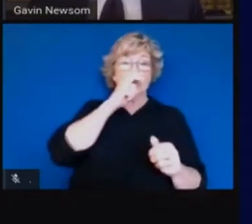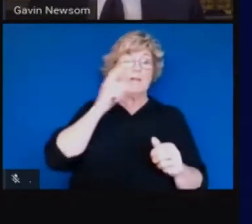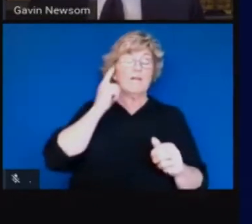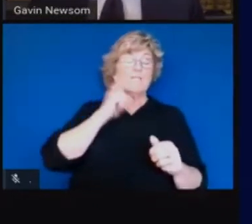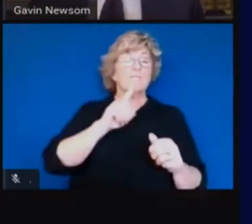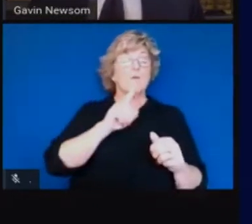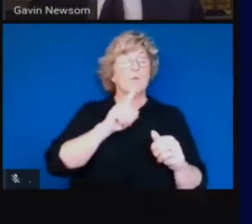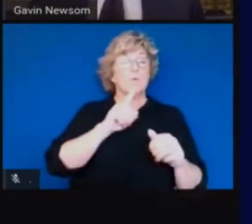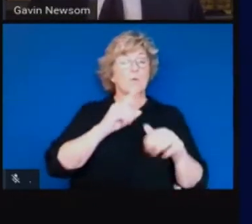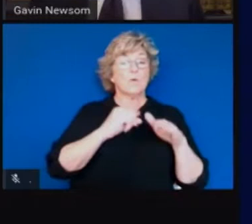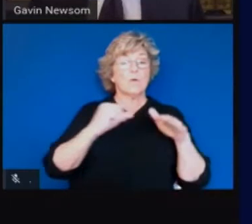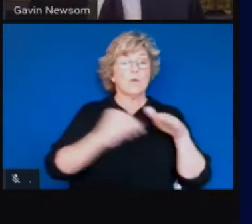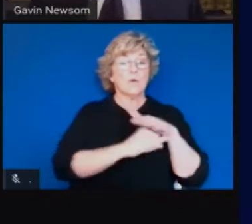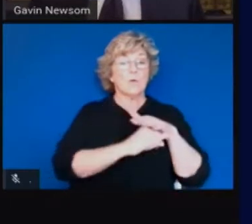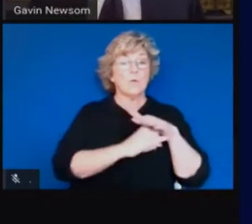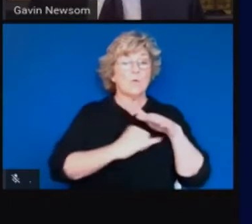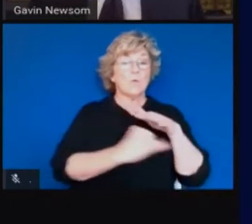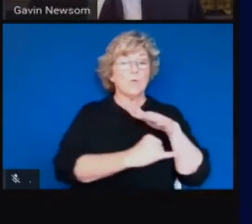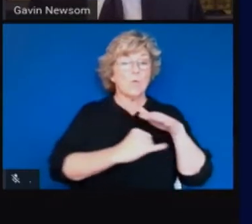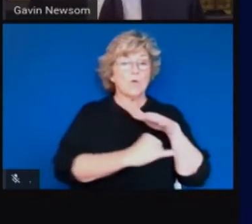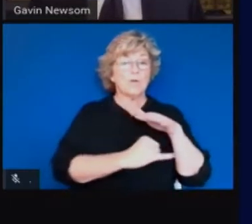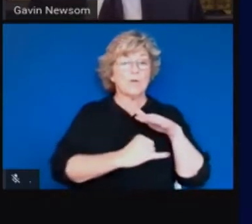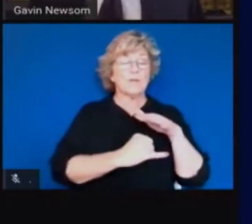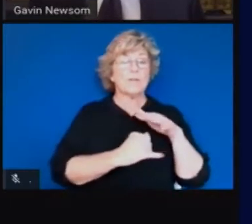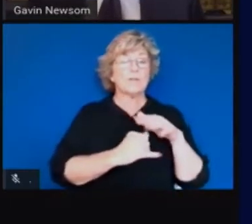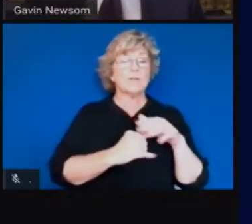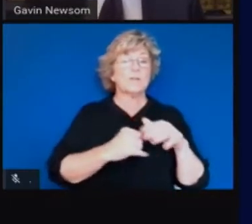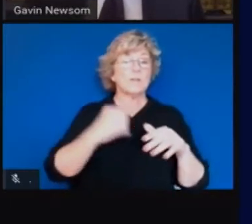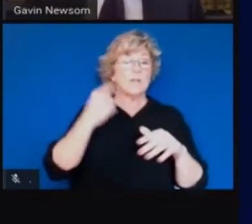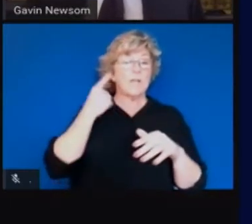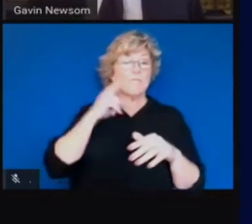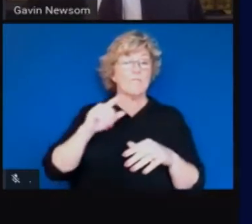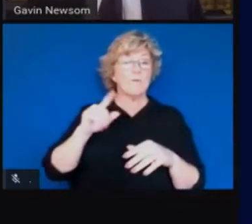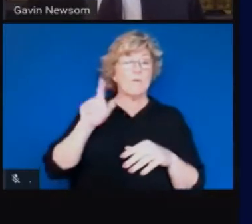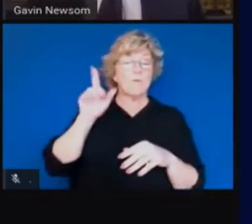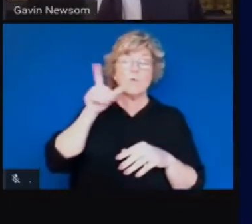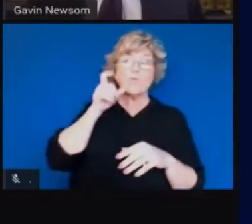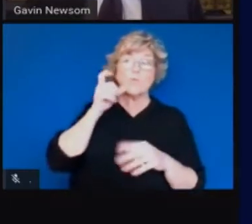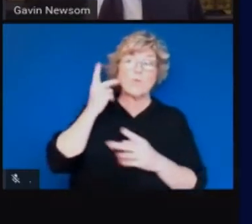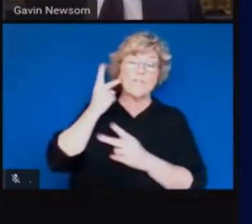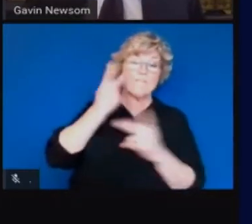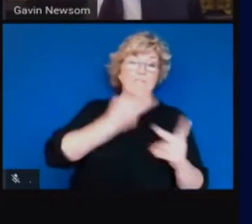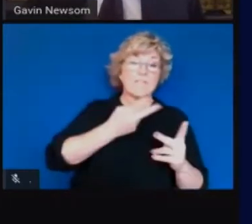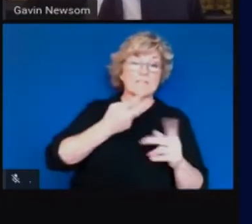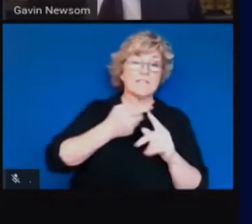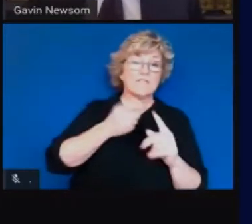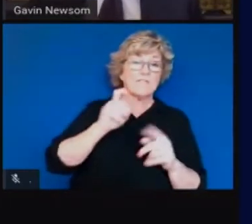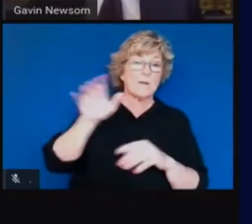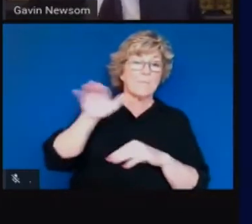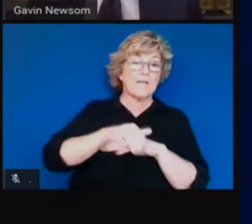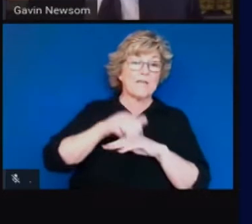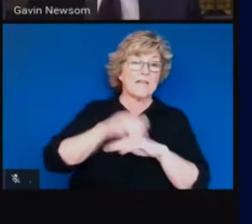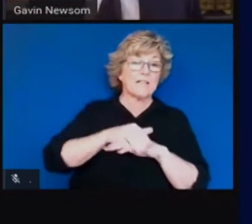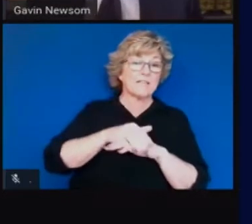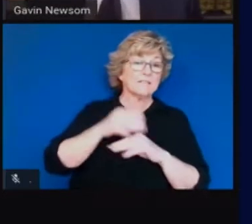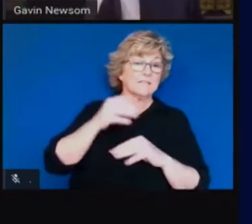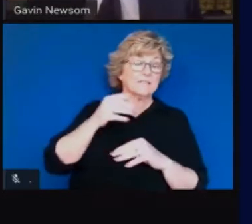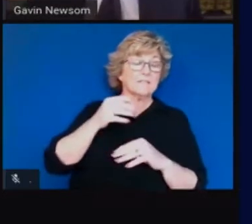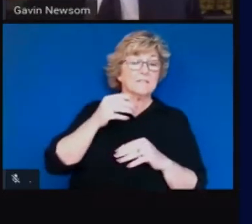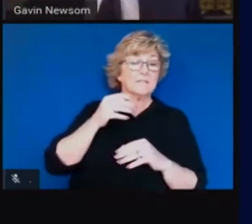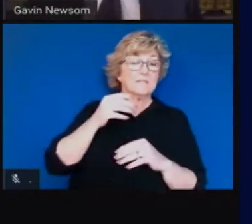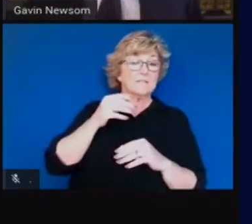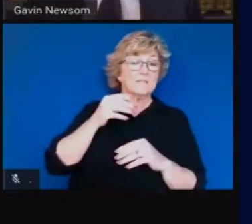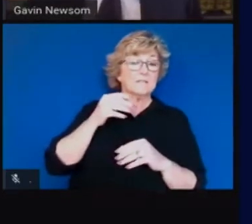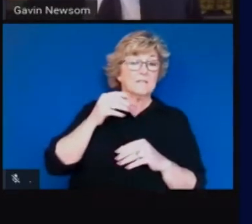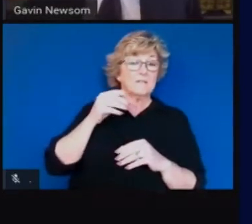a requirement of quarantine protocols for UK visitors. I hope the federal government takes action in this space. They